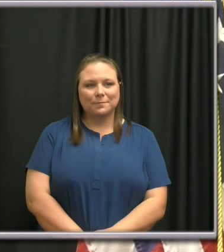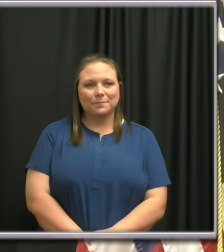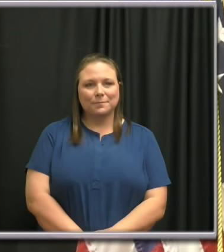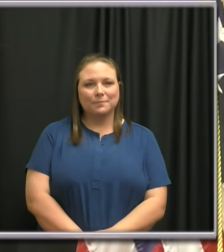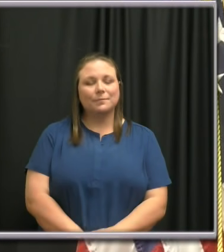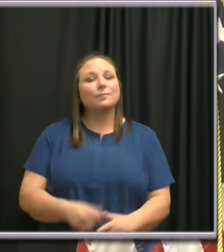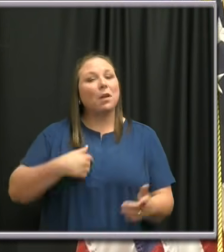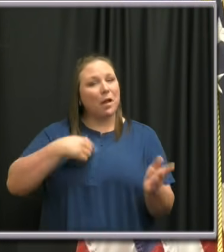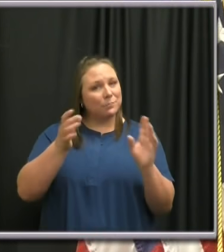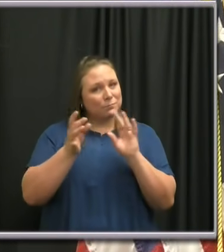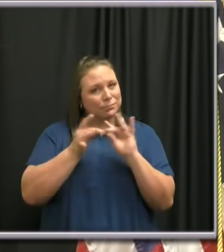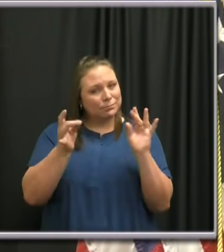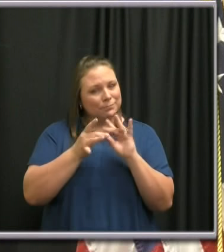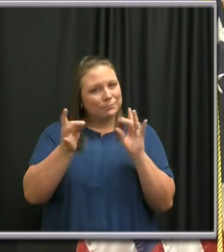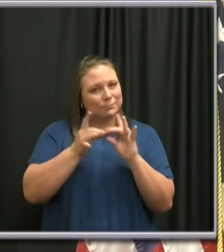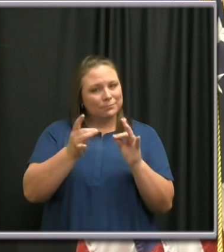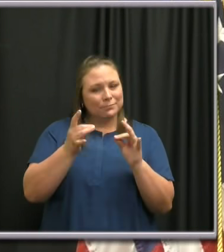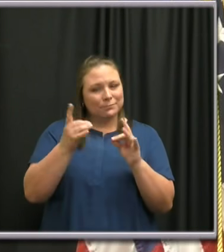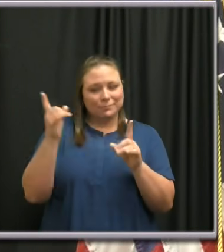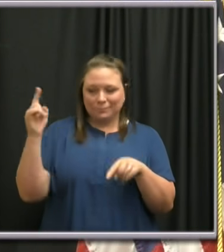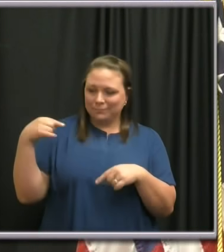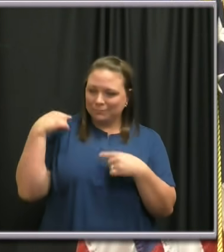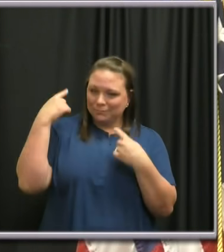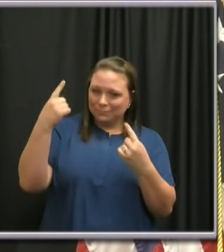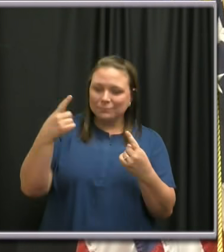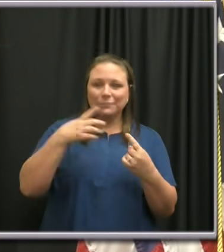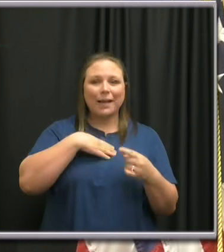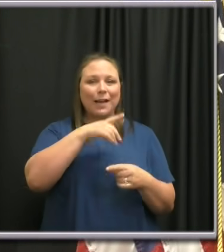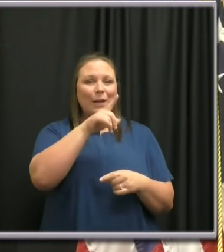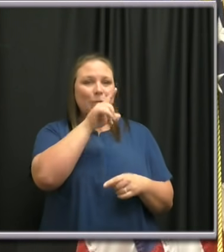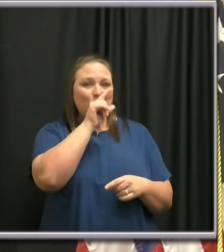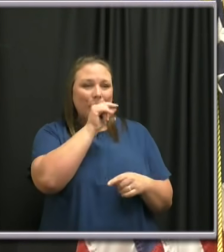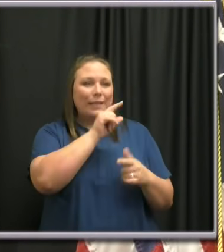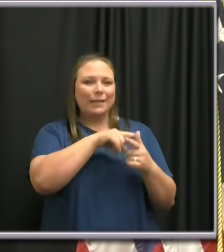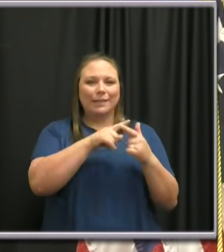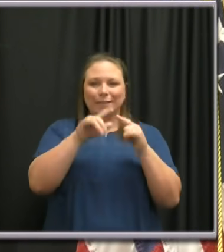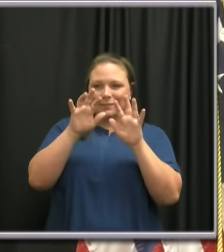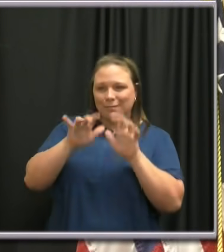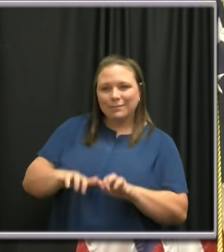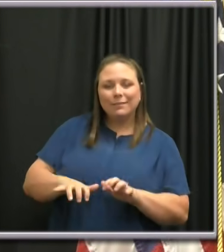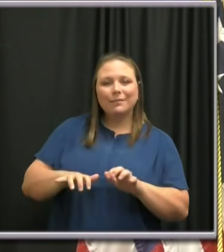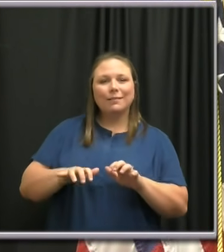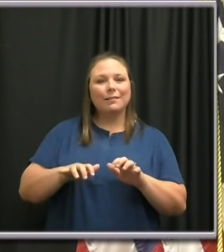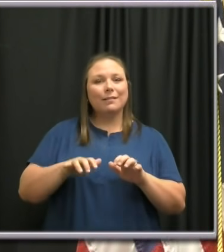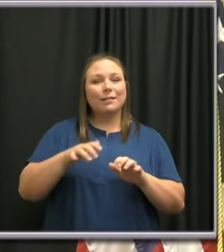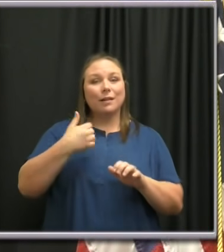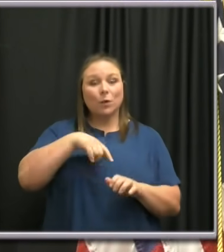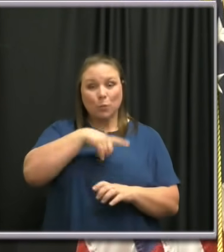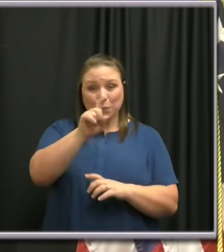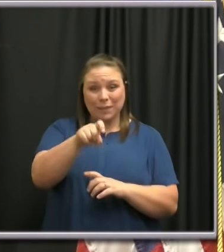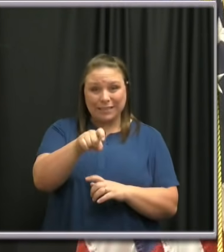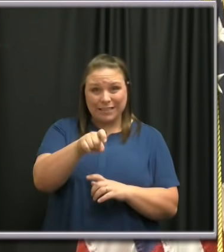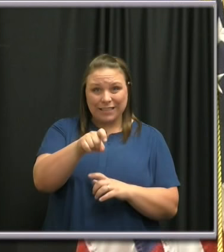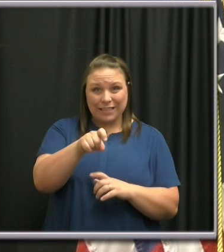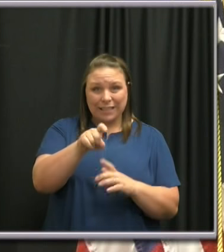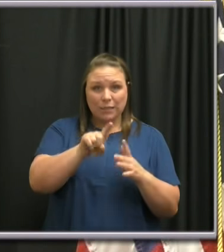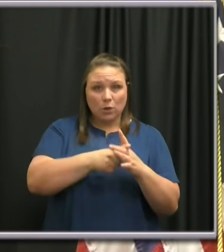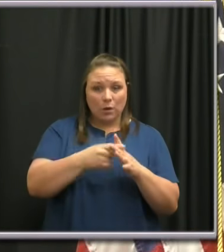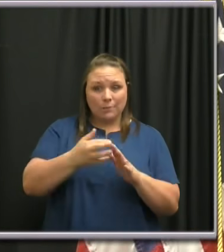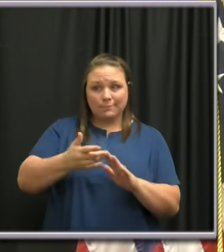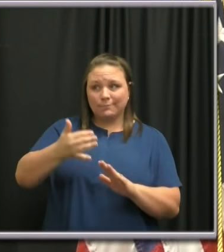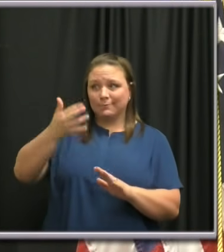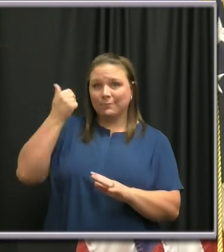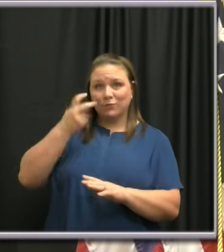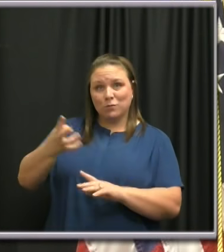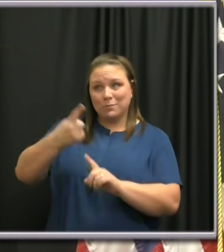I have said many times, and I've tweeted about it and written about it, that what we really needed, starting back a few